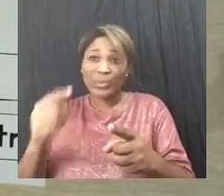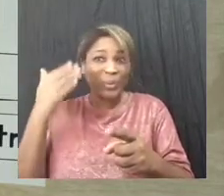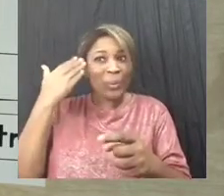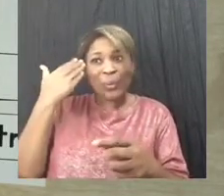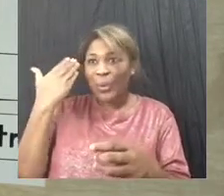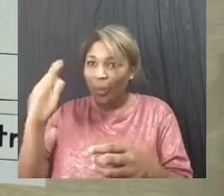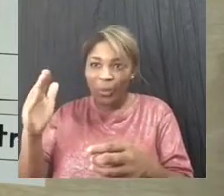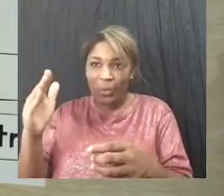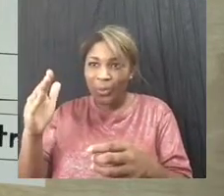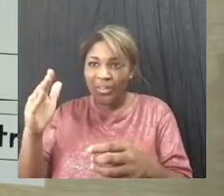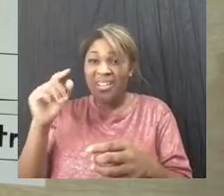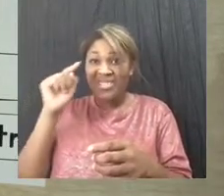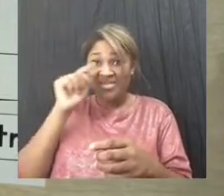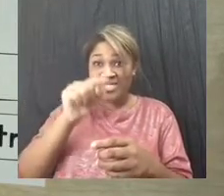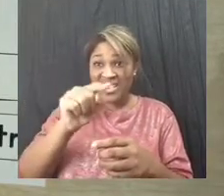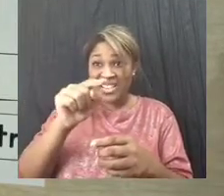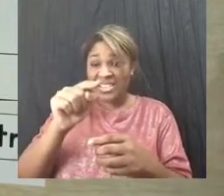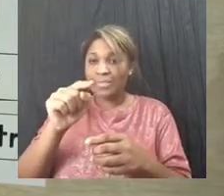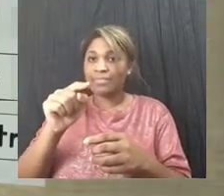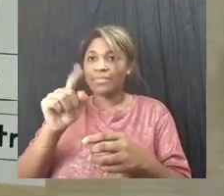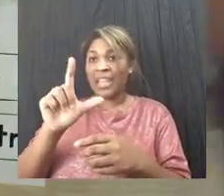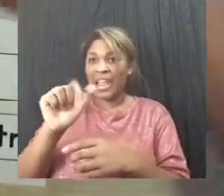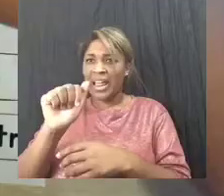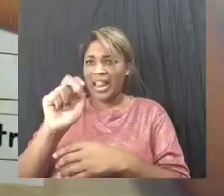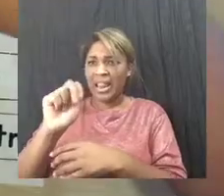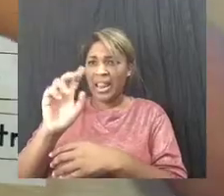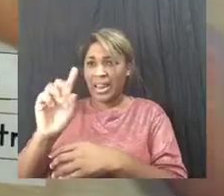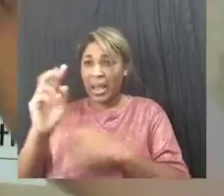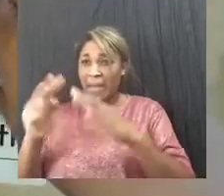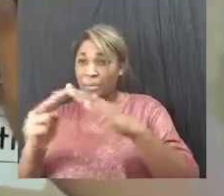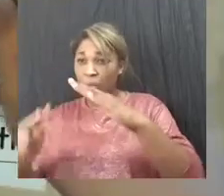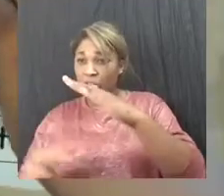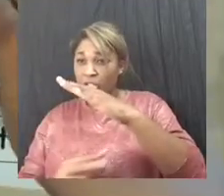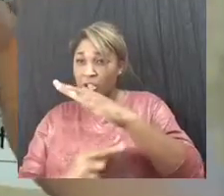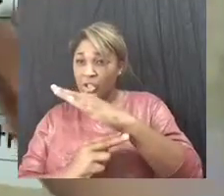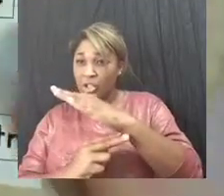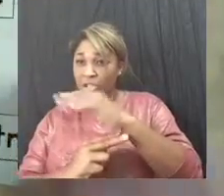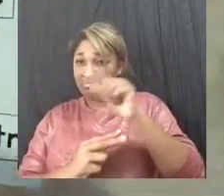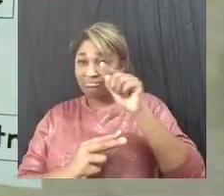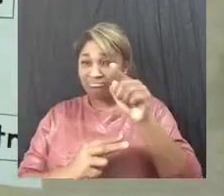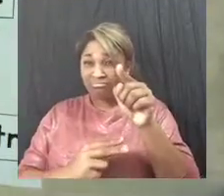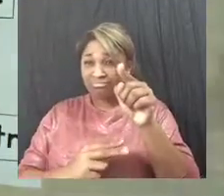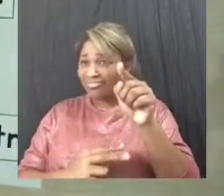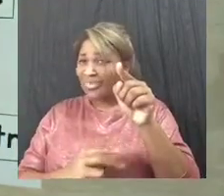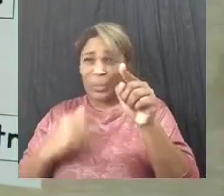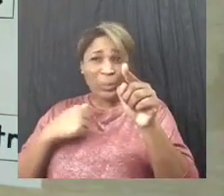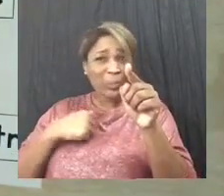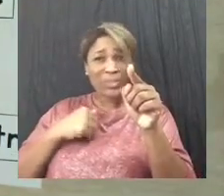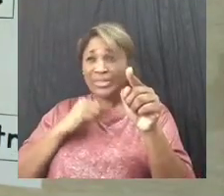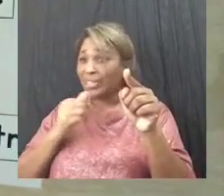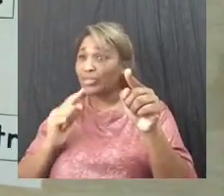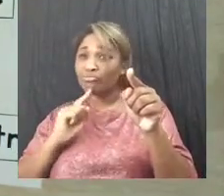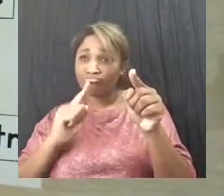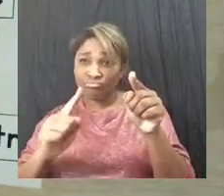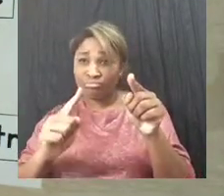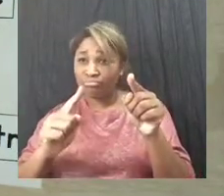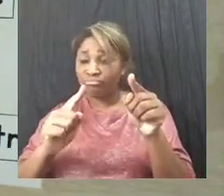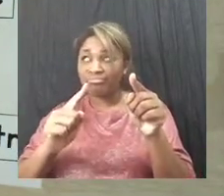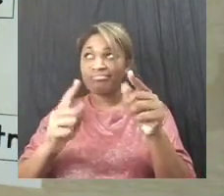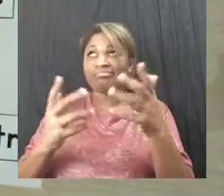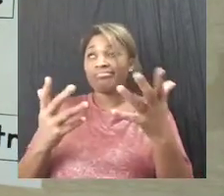bridge right here, that this land bridge, we're not sure